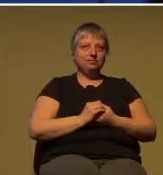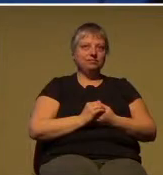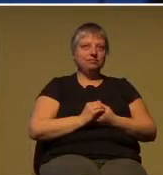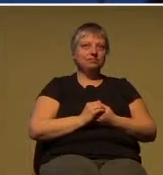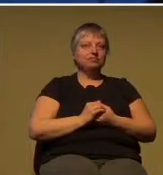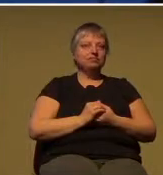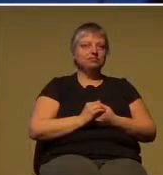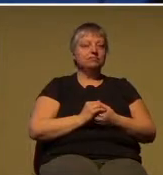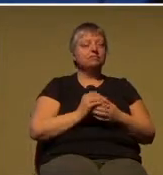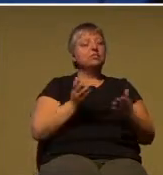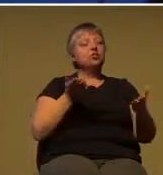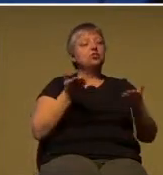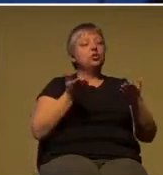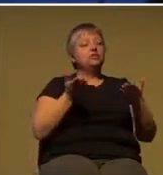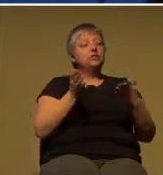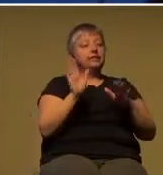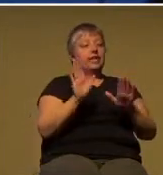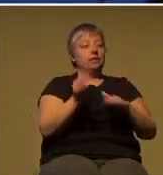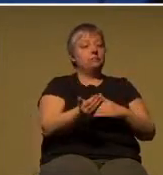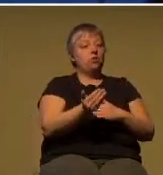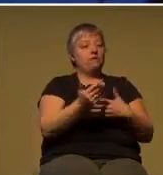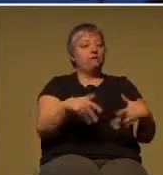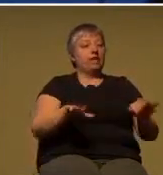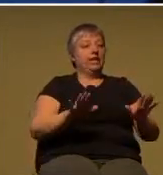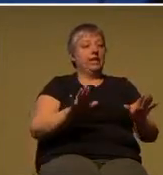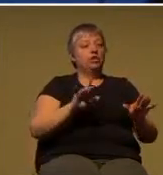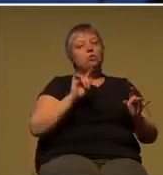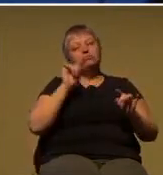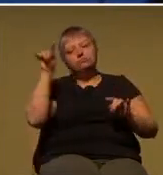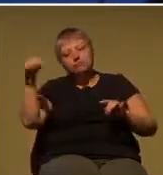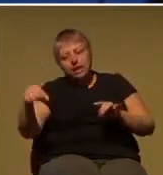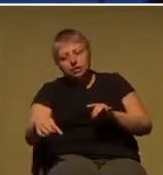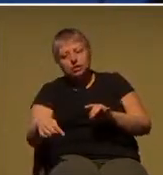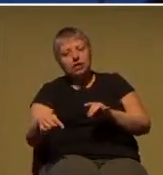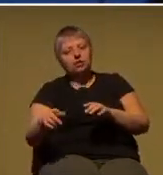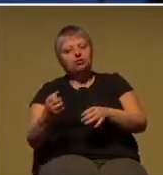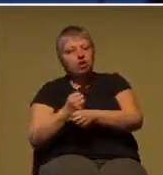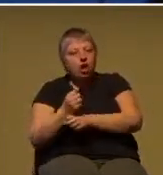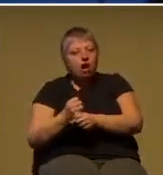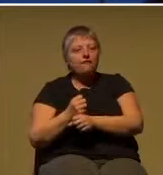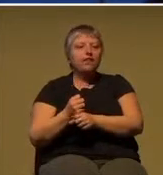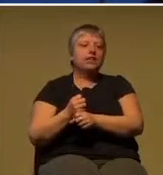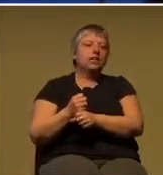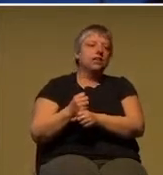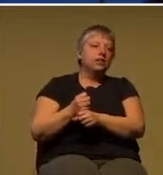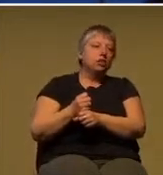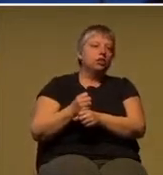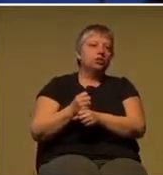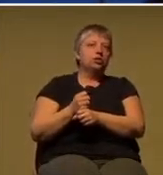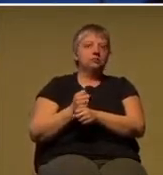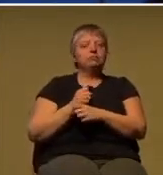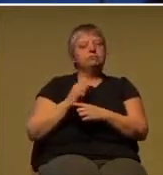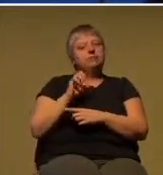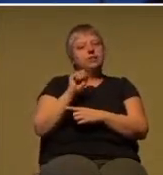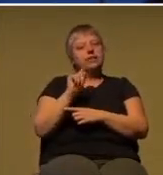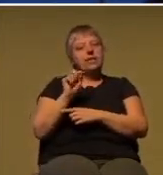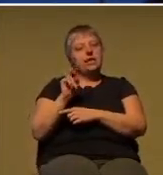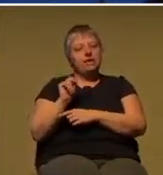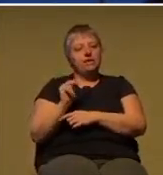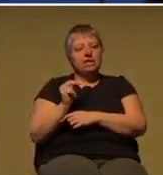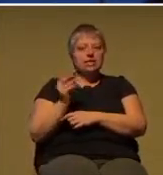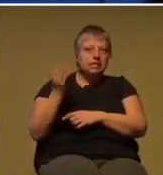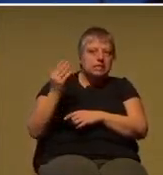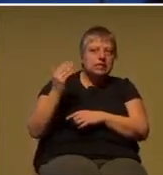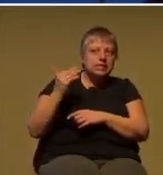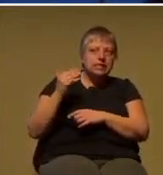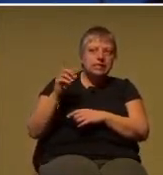Then after the service, we went downstairs and for coffee. And Stephen waved me. He says, Debra,